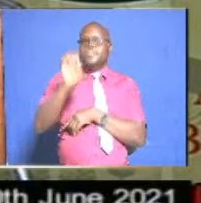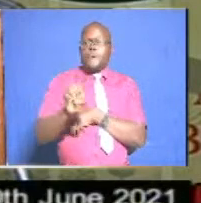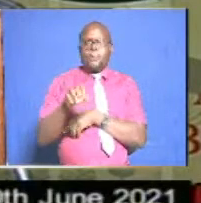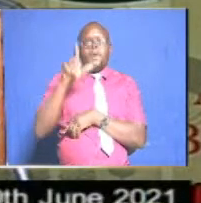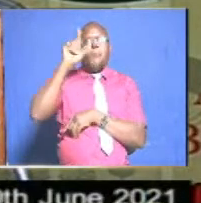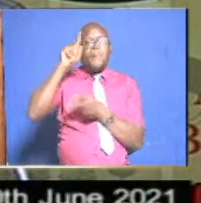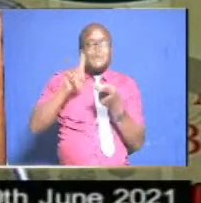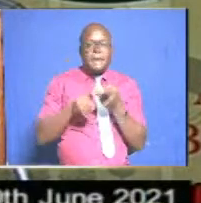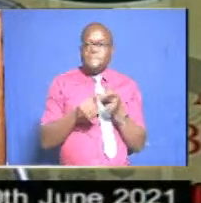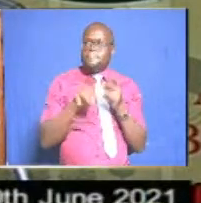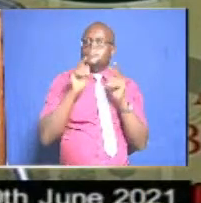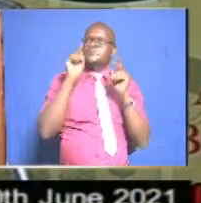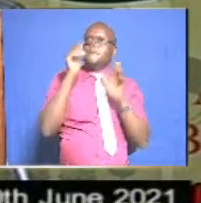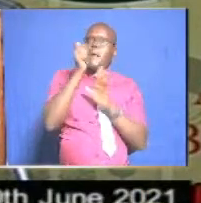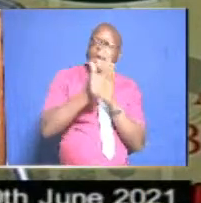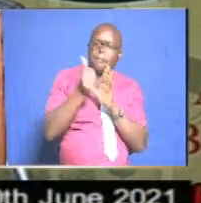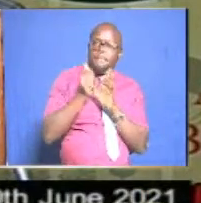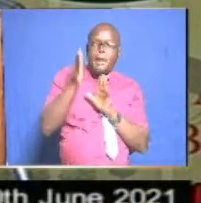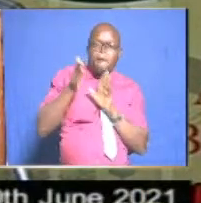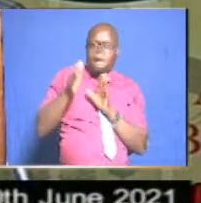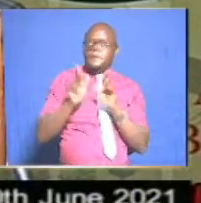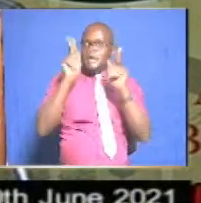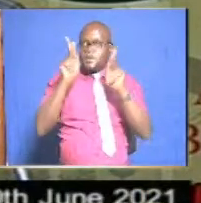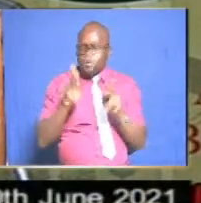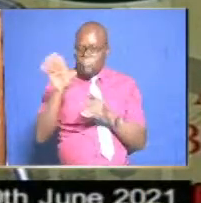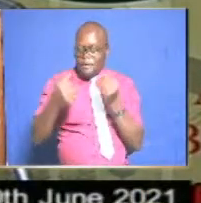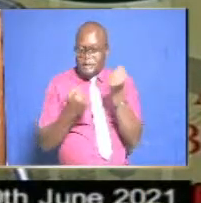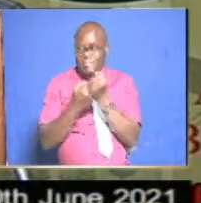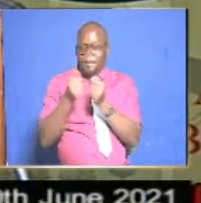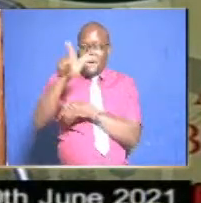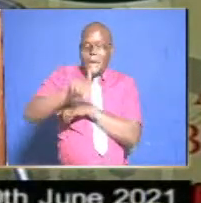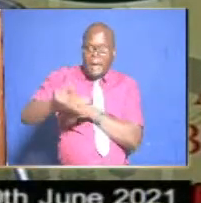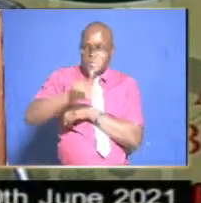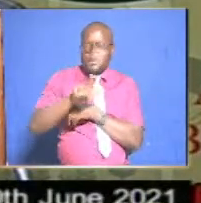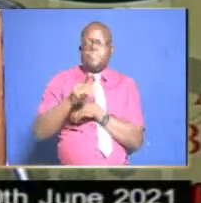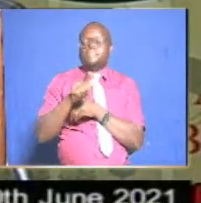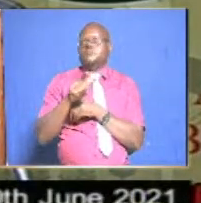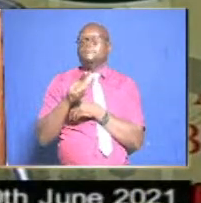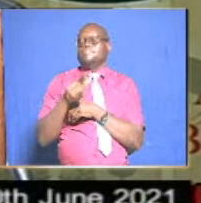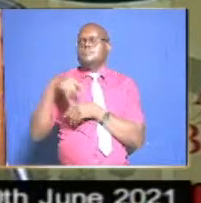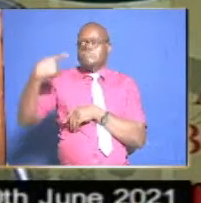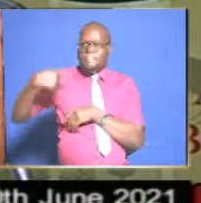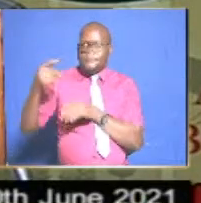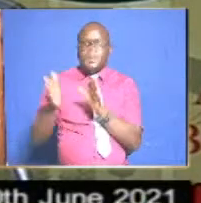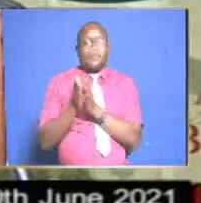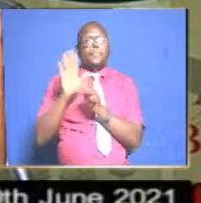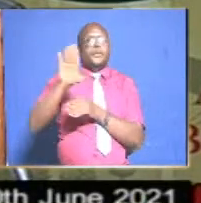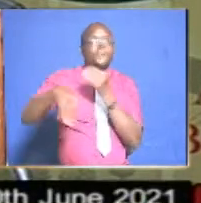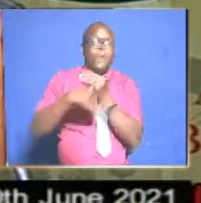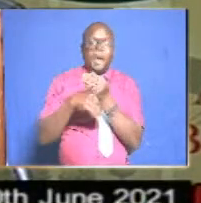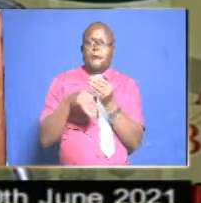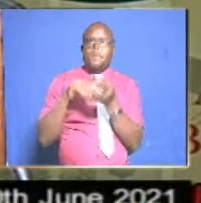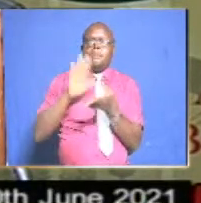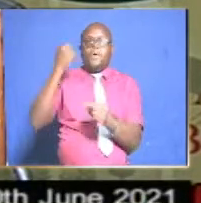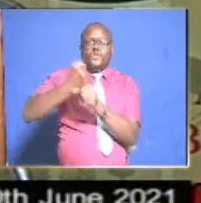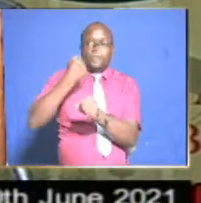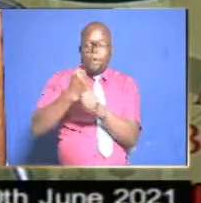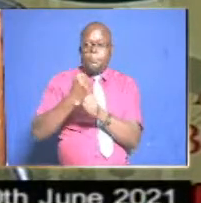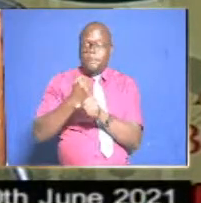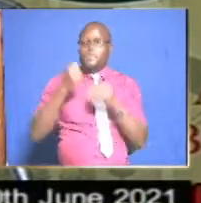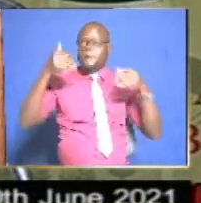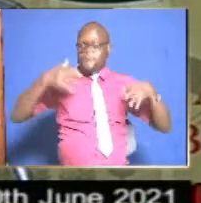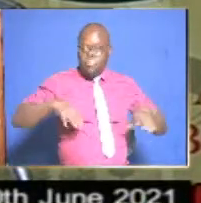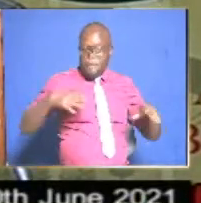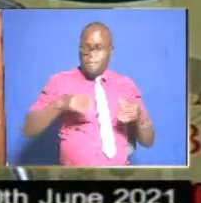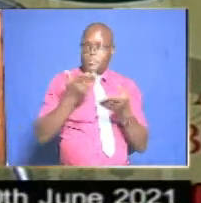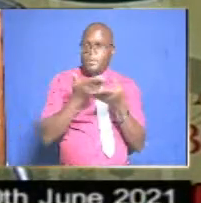and Kisumu will support local industries, industrial activities, and unlock additional employment opportunities.